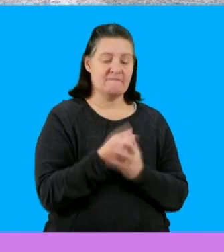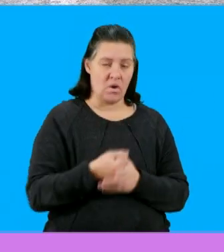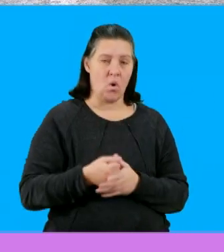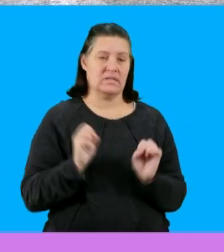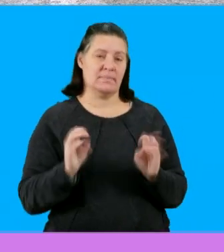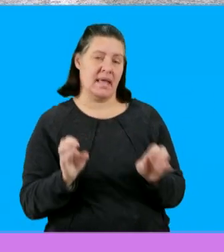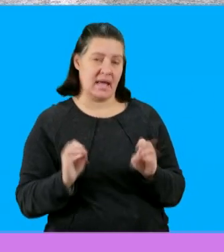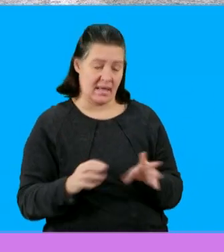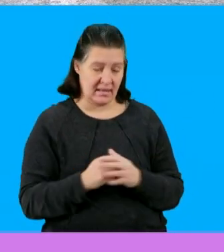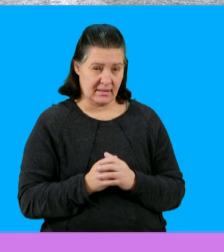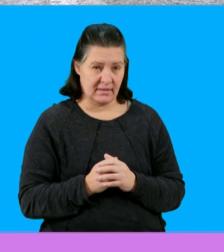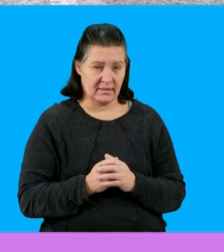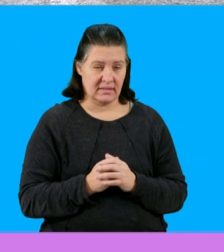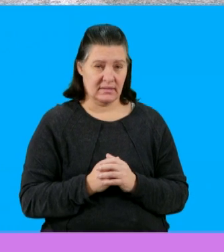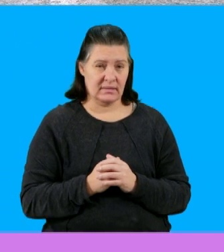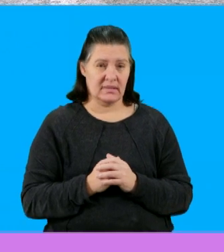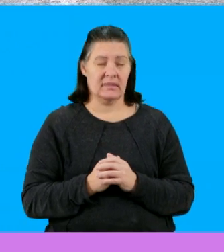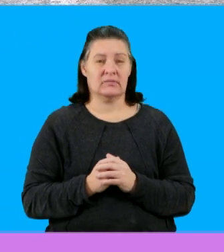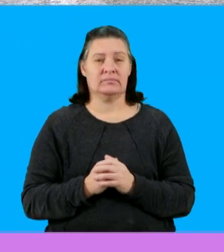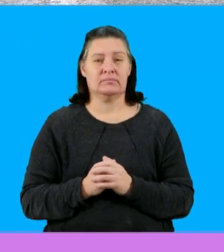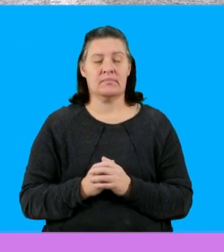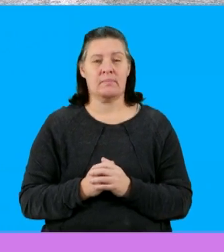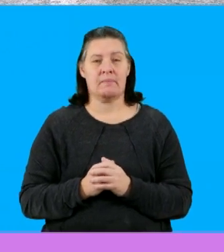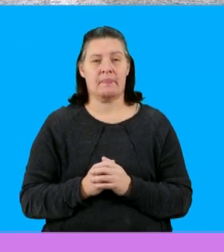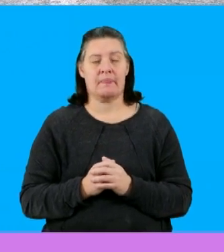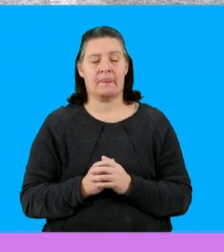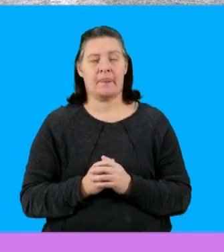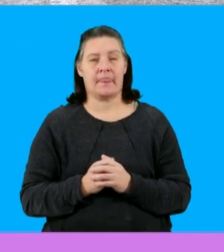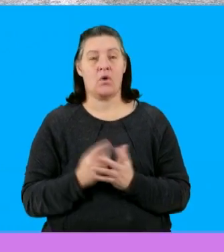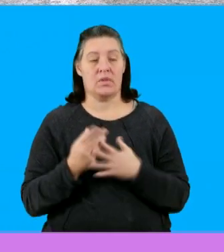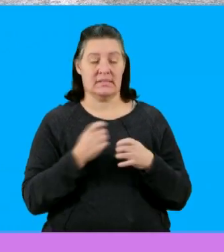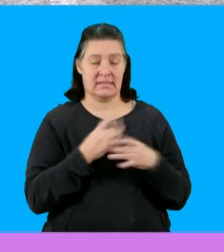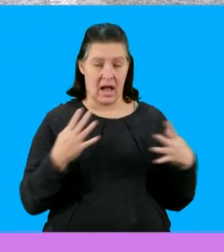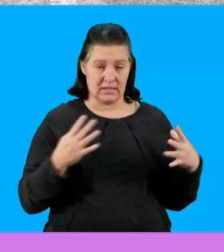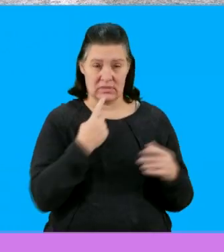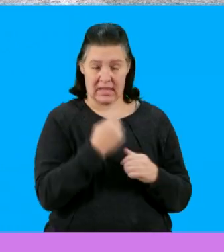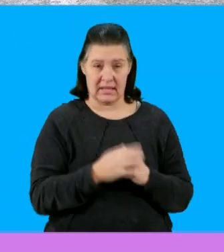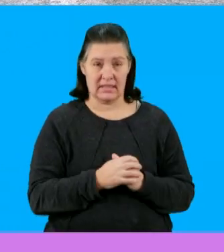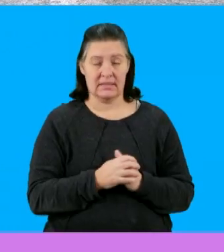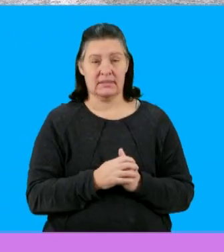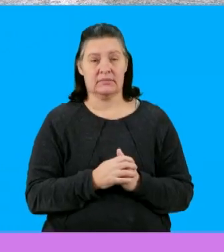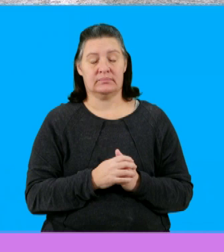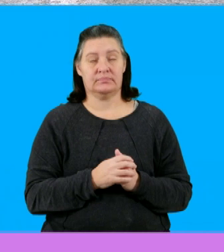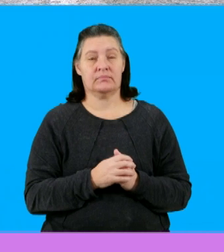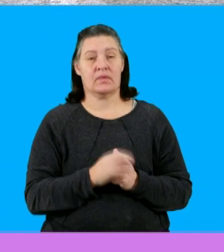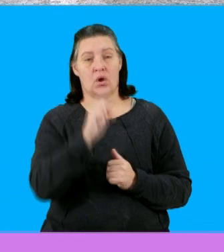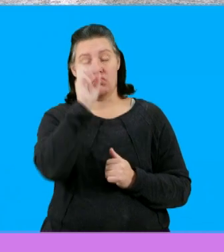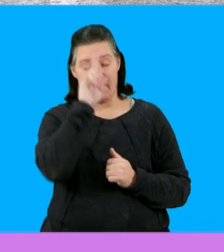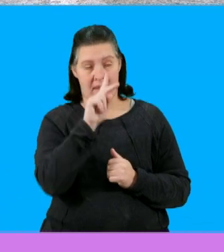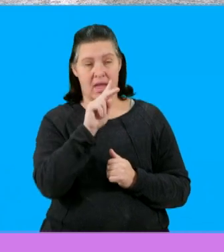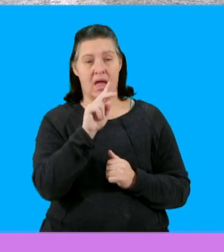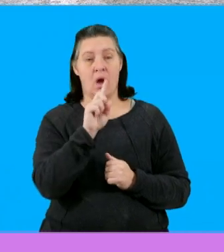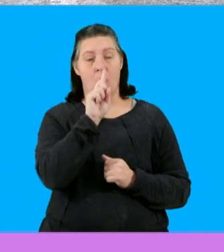the portable speaker. Okay, so let's quickly do this one. So therefore, I'll start off by saying, remember